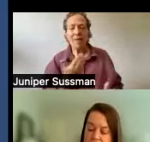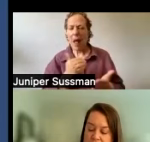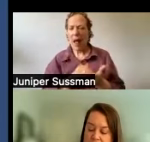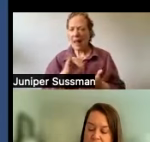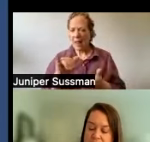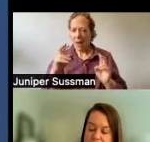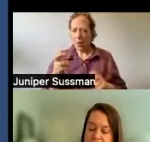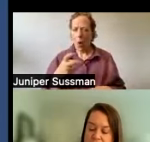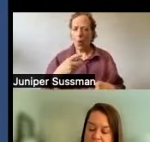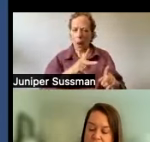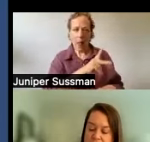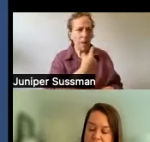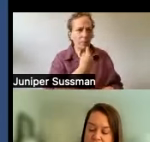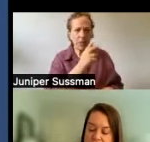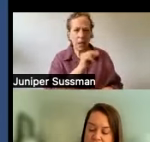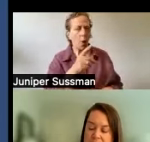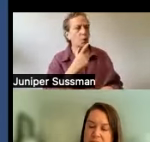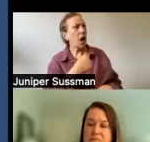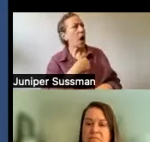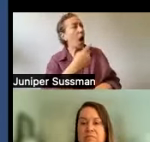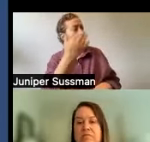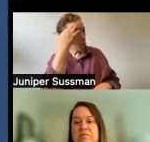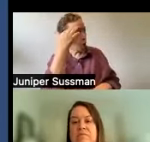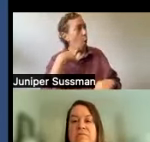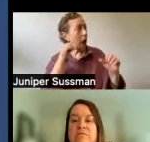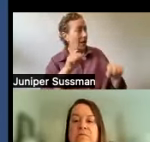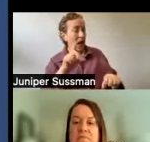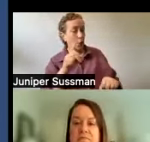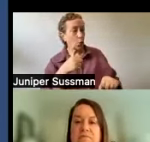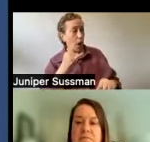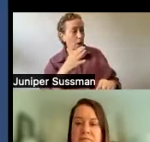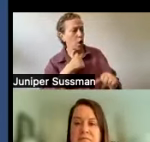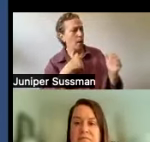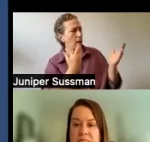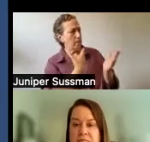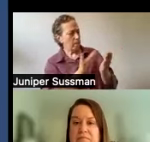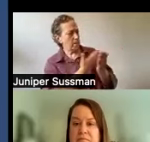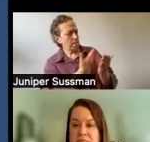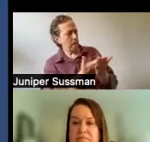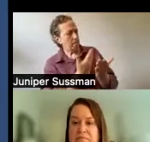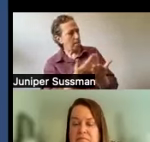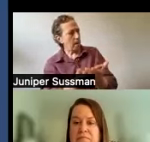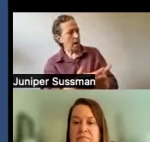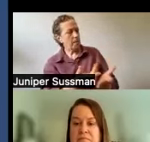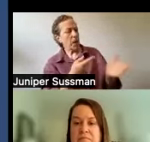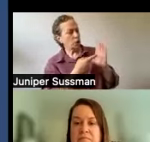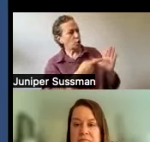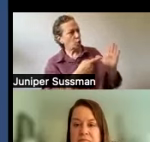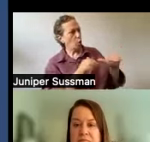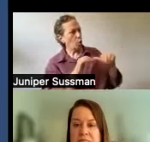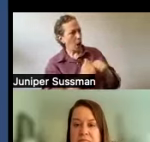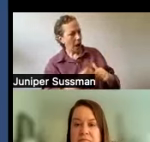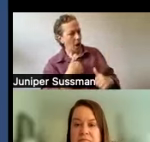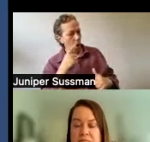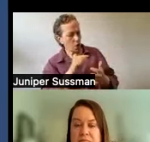my job. I want to work here. I know I can do this job. And here is exactly how I've done it. Here's my list. Here are my 6 positions. Here's how I do